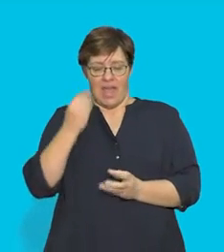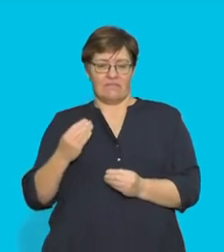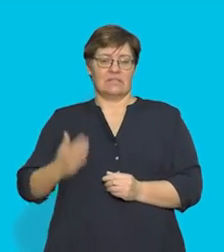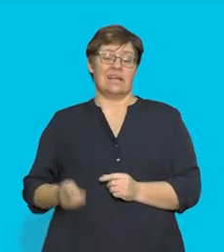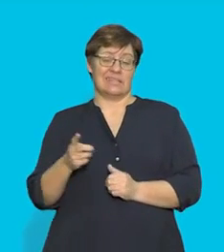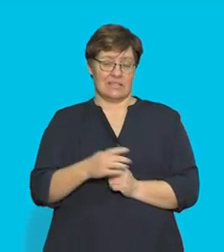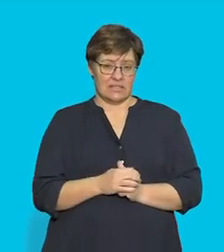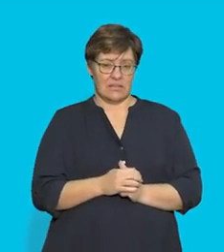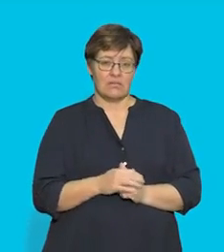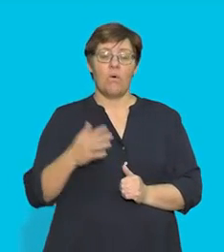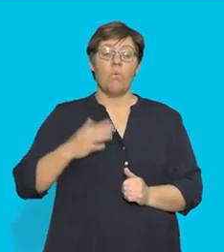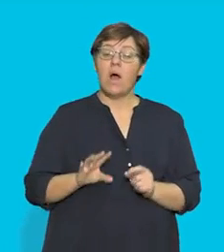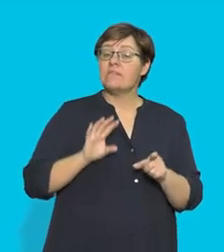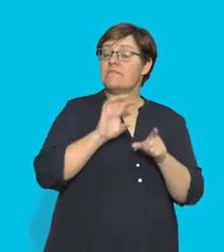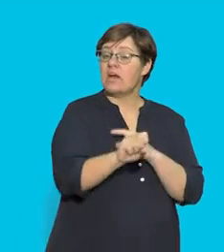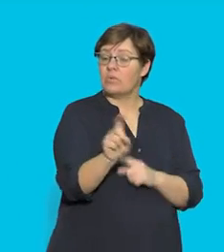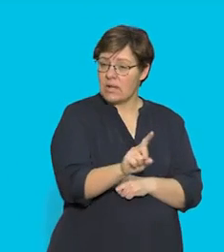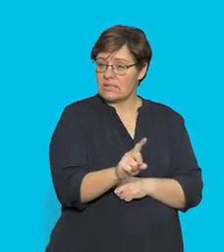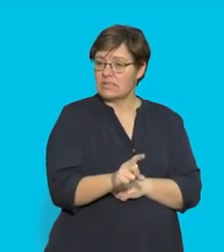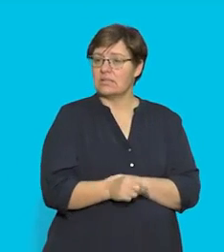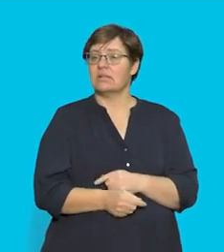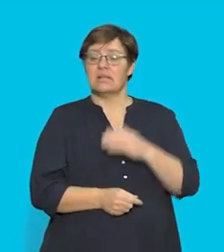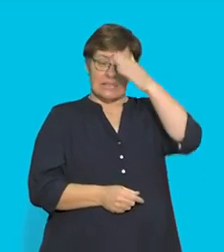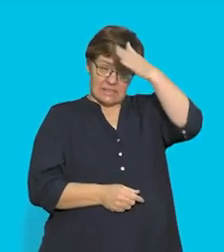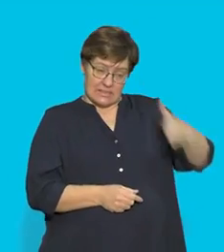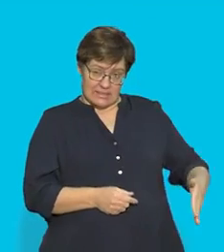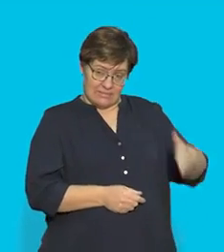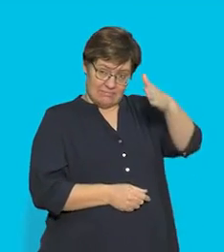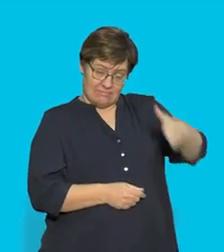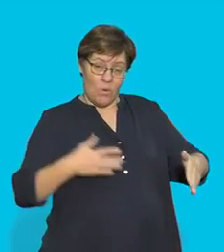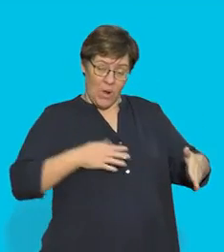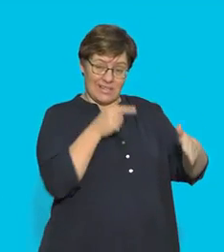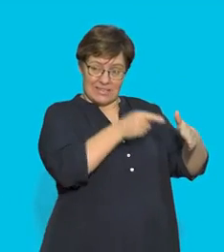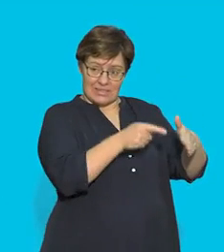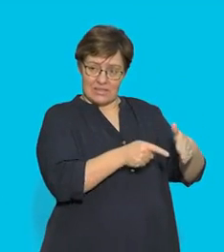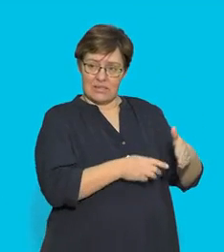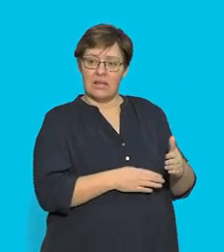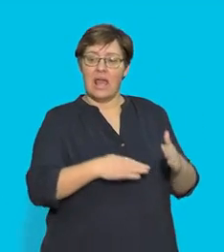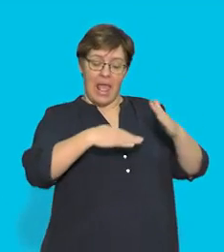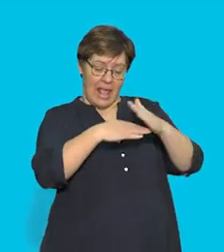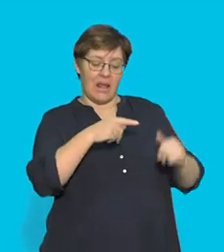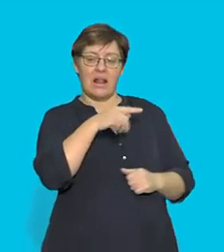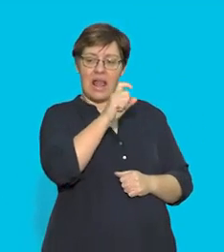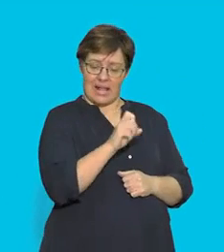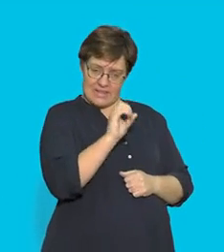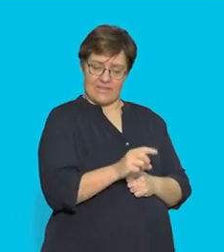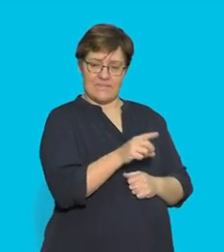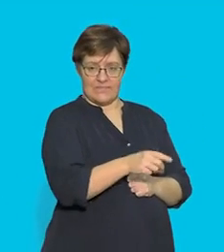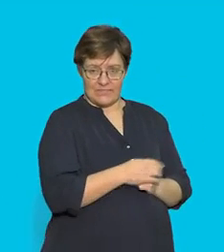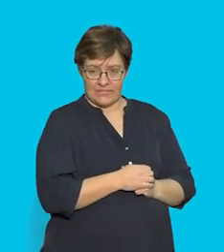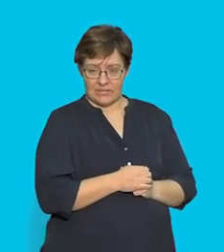of have this side here. And they want us to find this side here. So, and we have angle x here. So